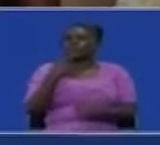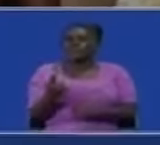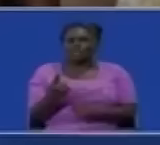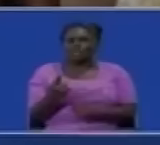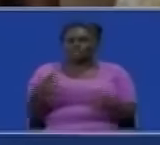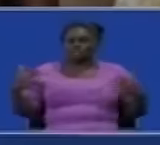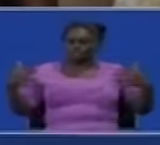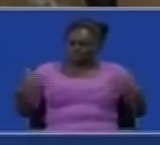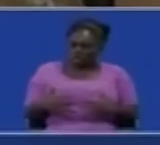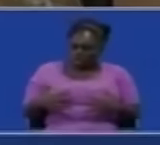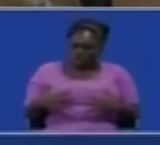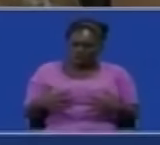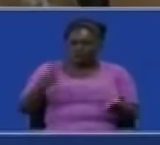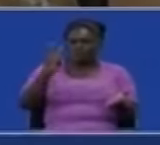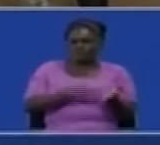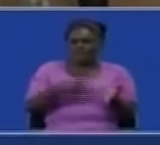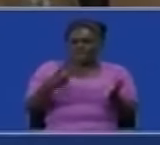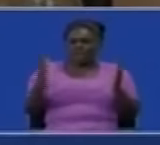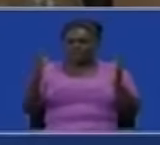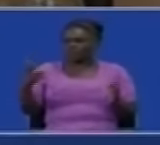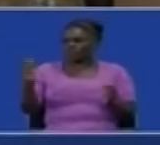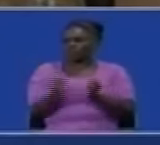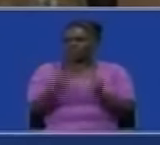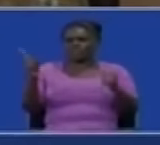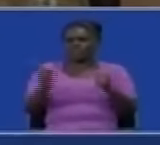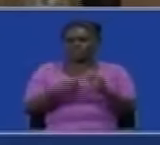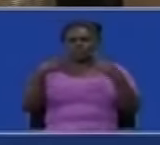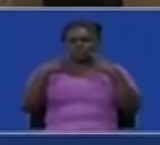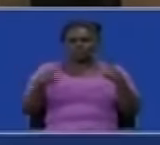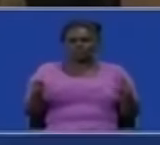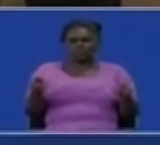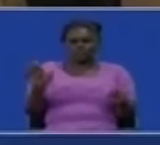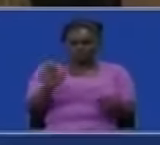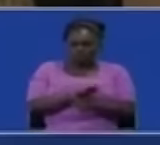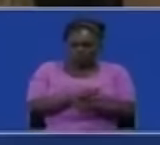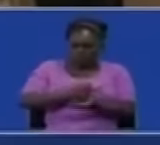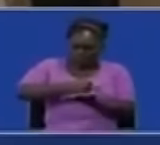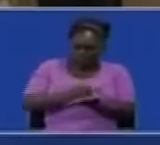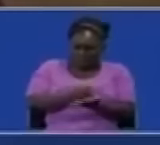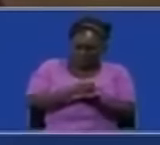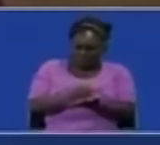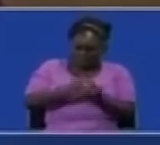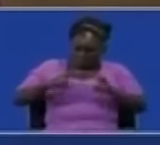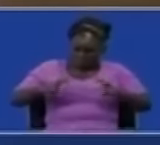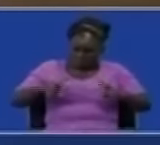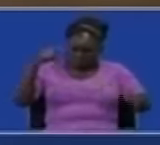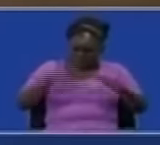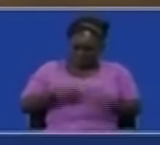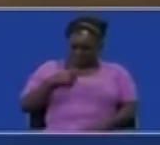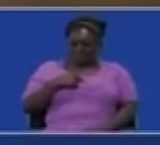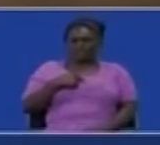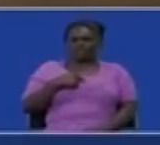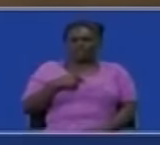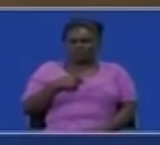alarming that there were mass failures in the 2016 results and a comprehensive scrutiny should be launched. We feel